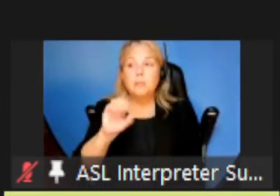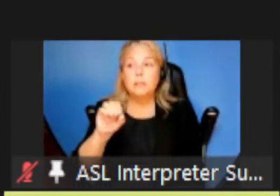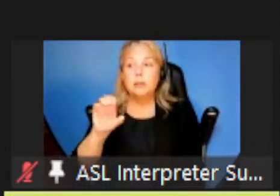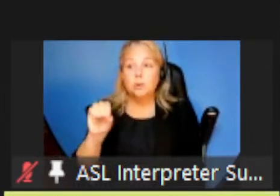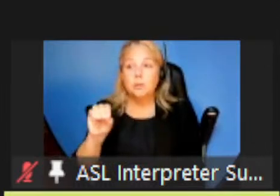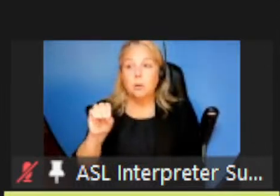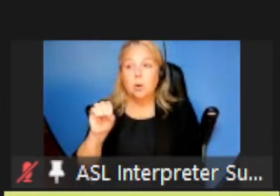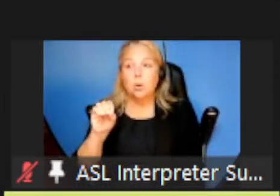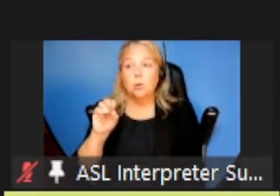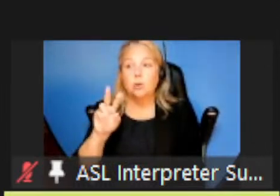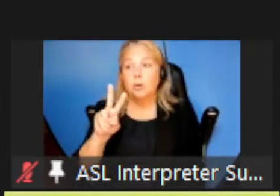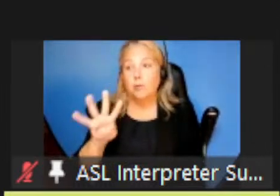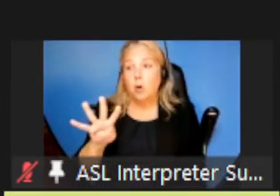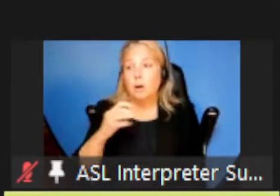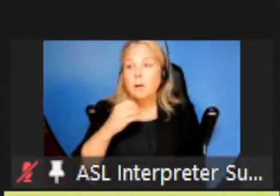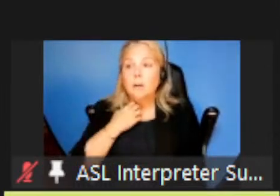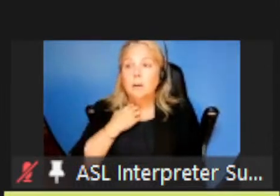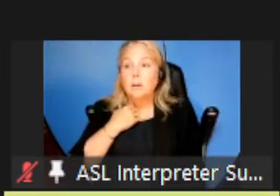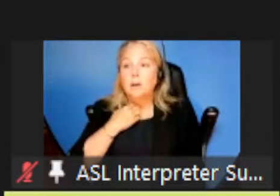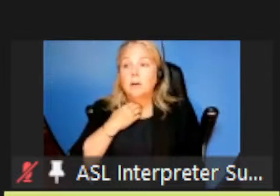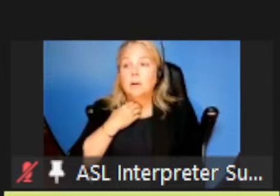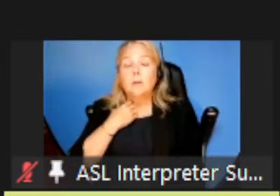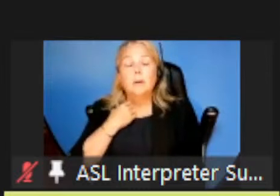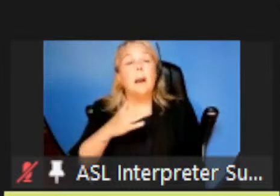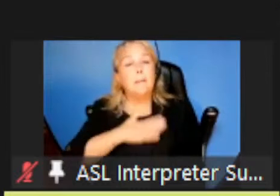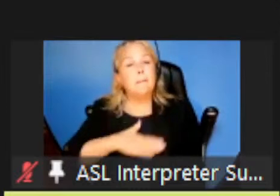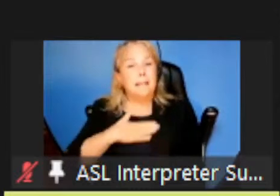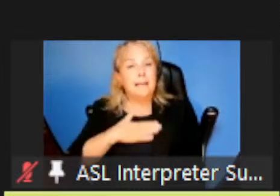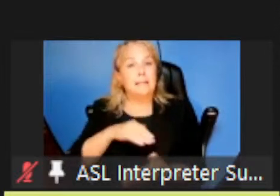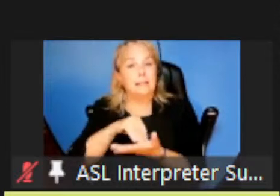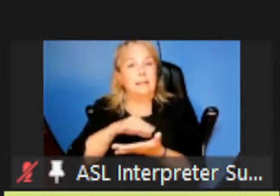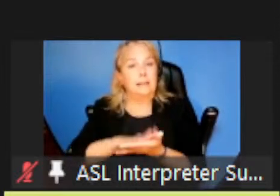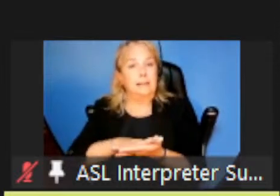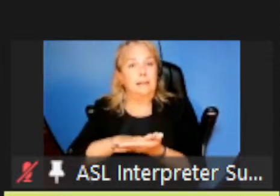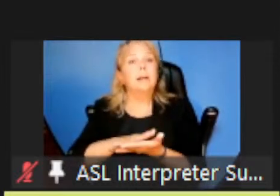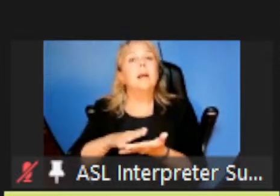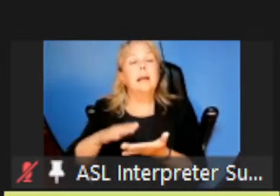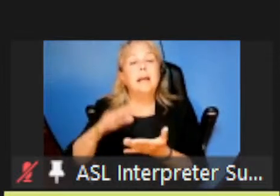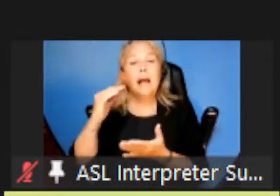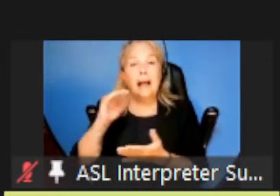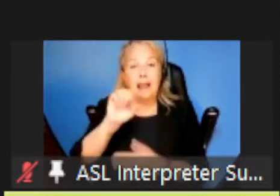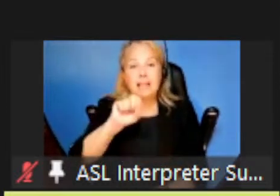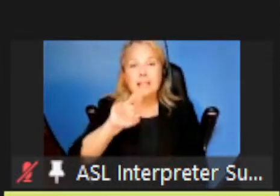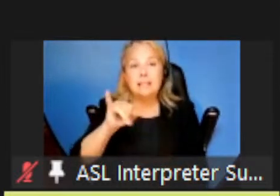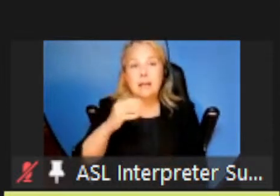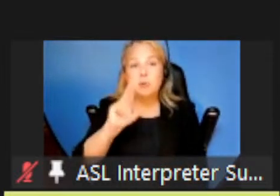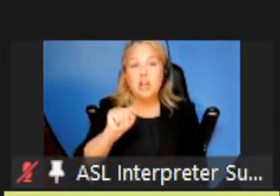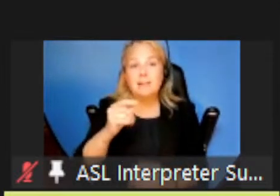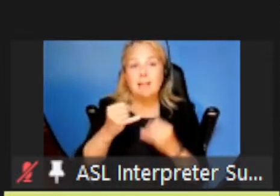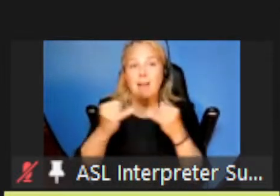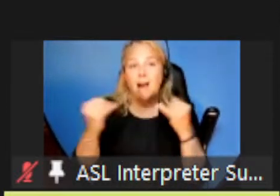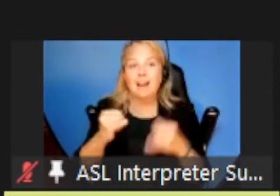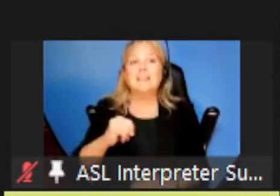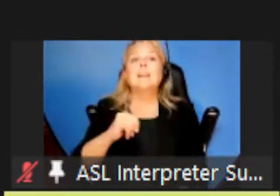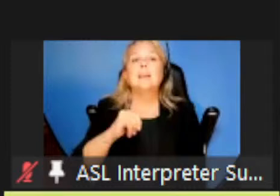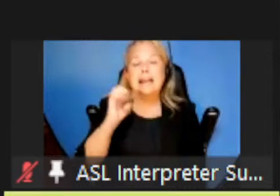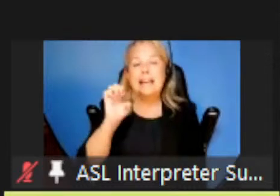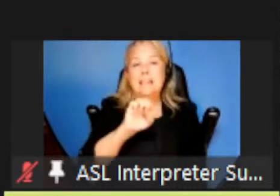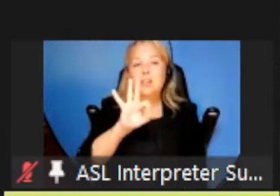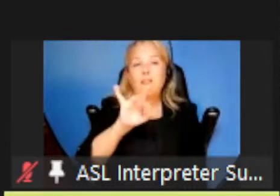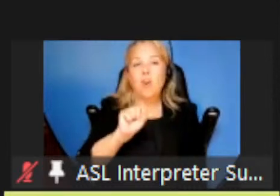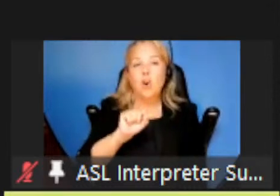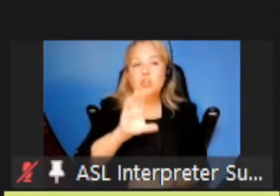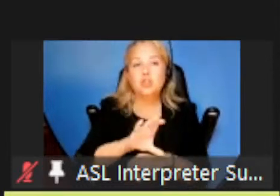20024. Please reference East Falls Church public hearing in the subject line. This testimony must